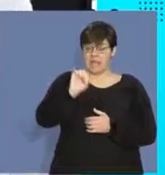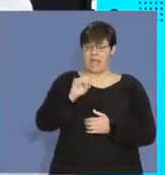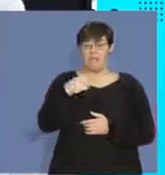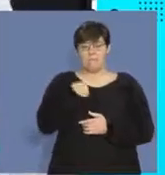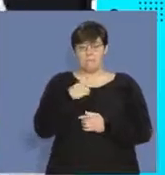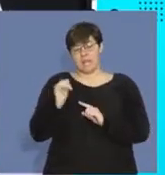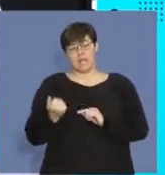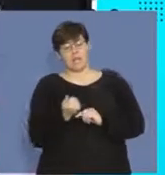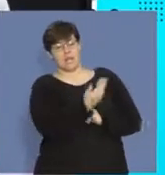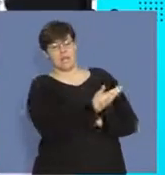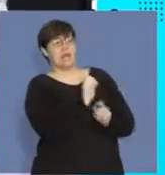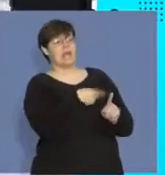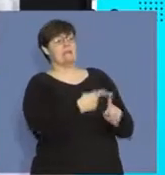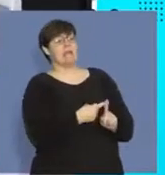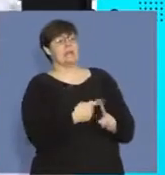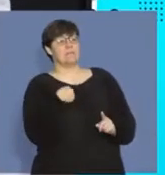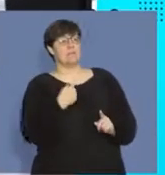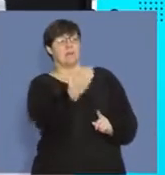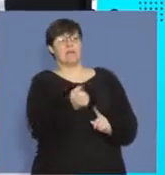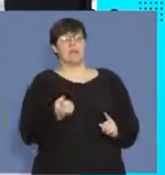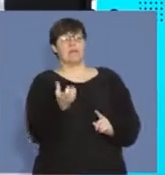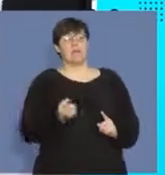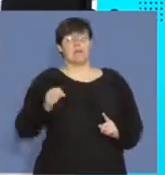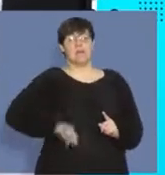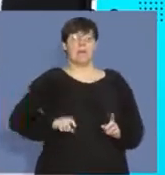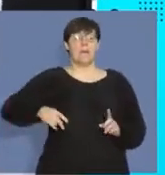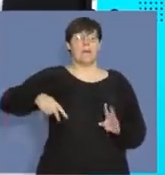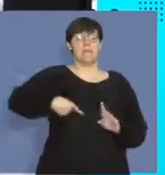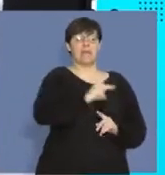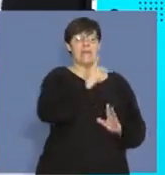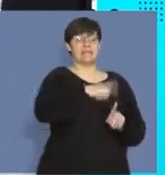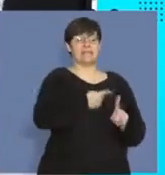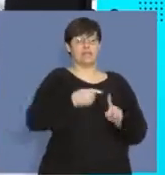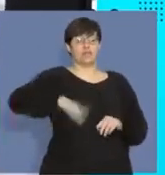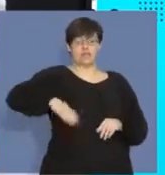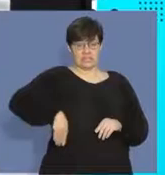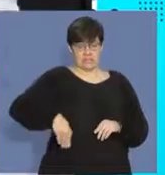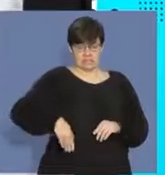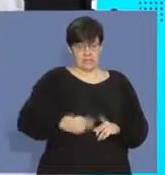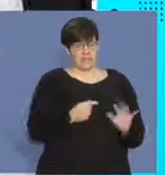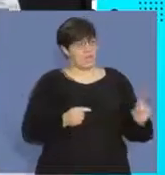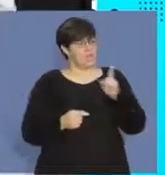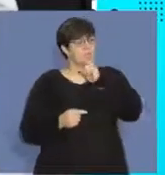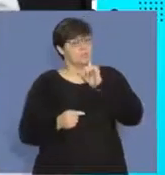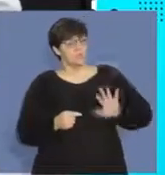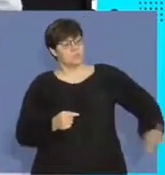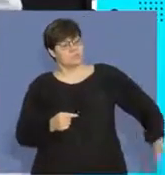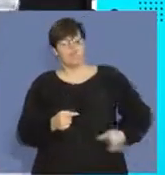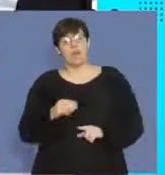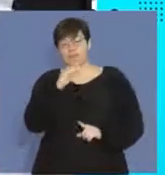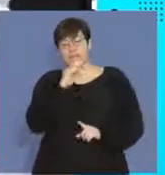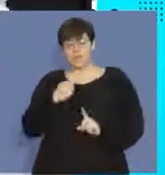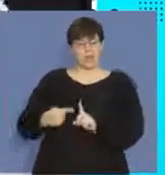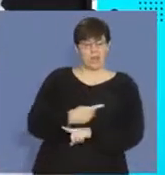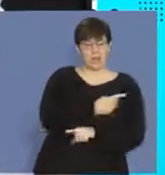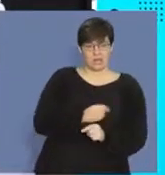as a consumer, as a citizen rather, in South Africa, then that is tax evasion. But when